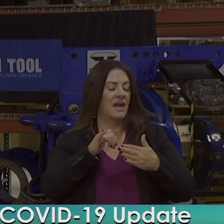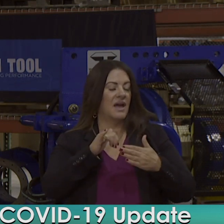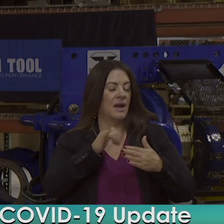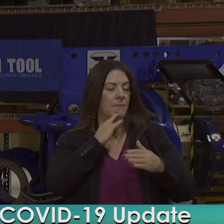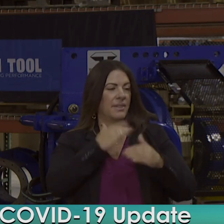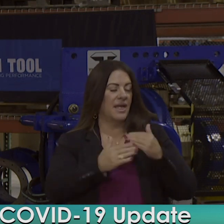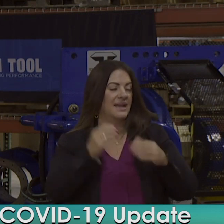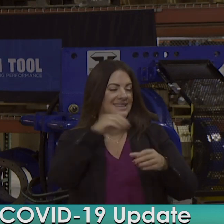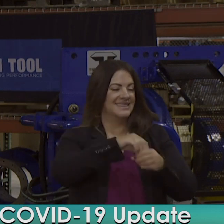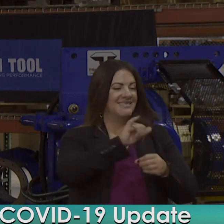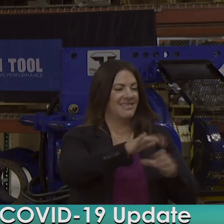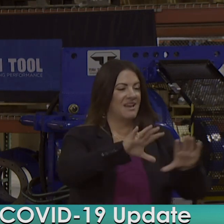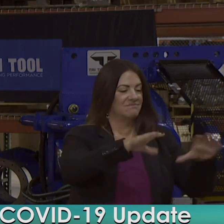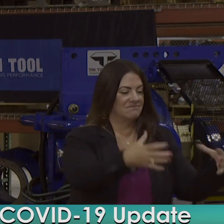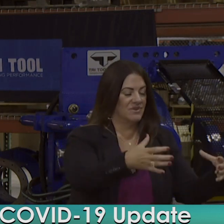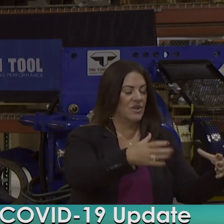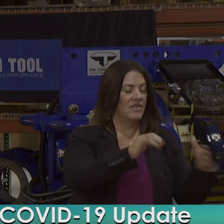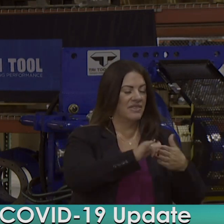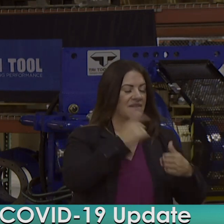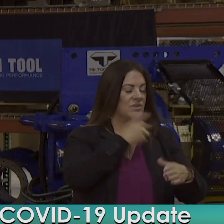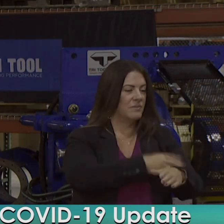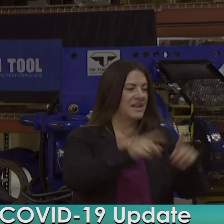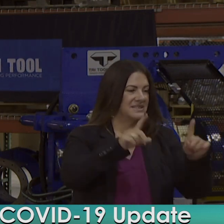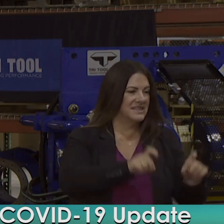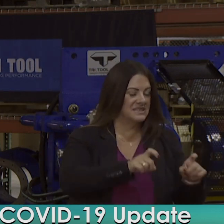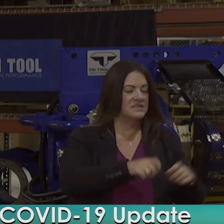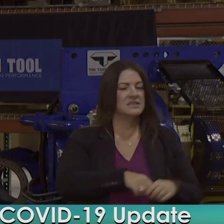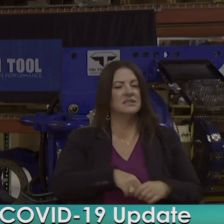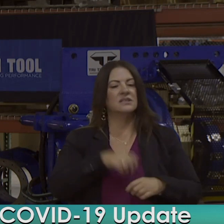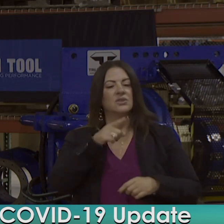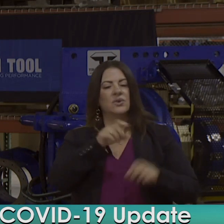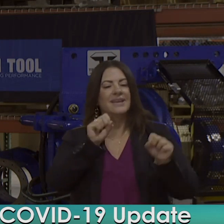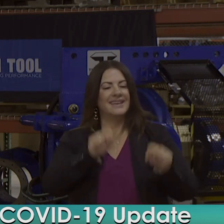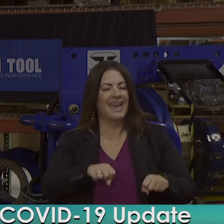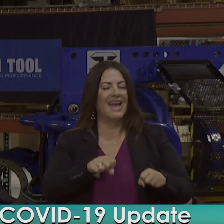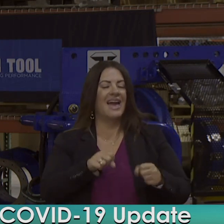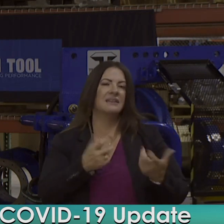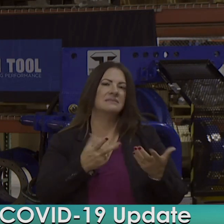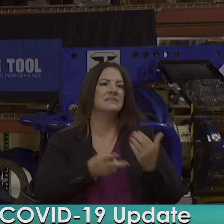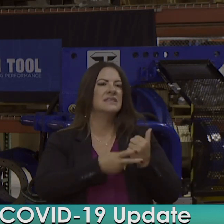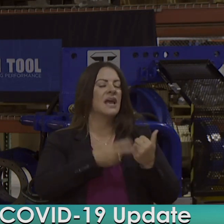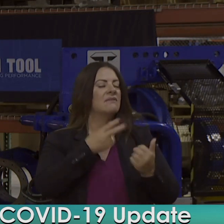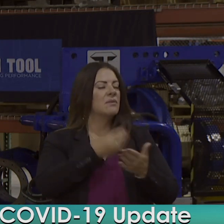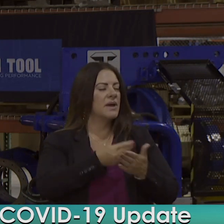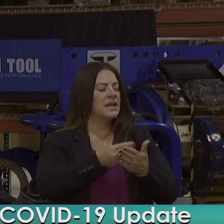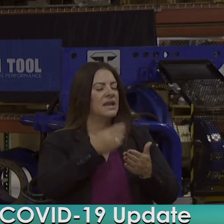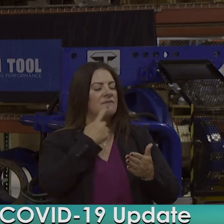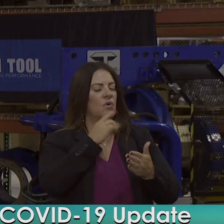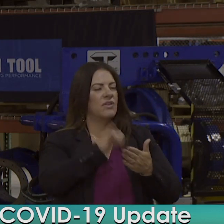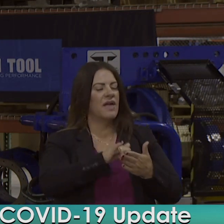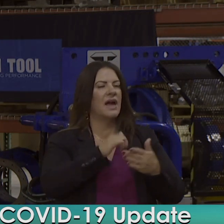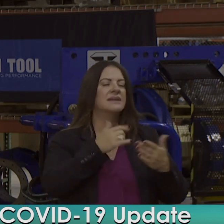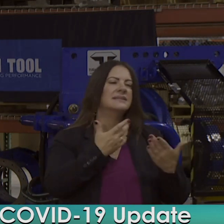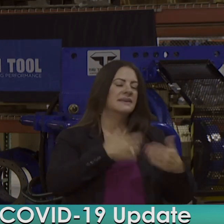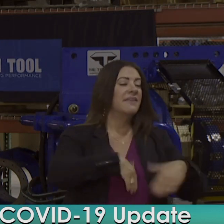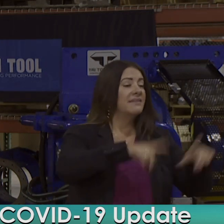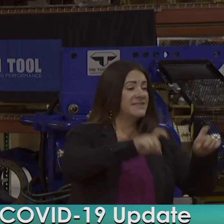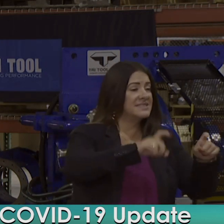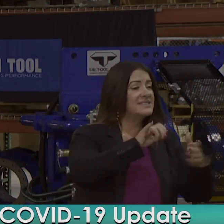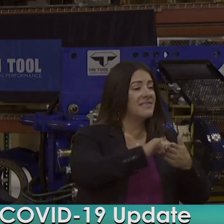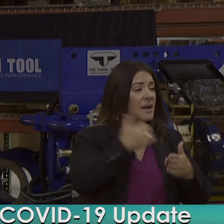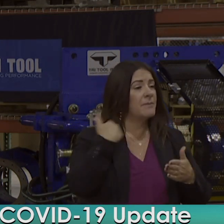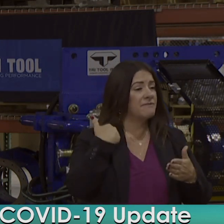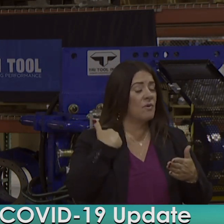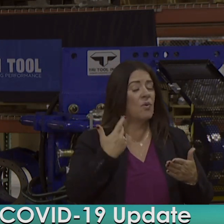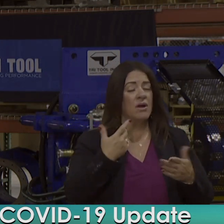that pool, and everybody then is retested. So it's a way of leveraging your resources. It's a tried and true method that exists and persists